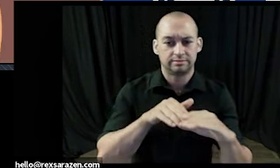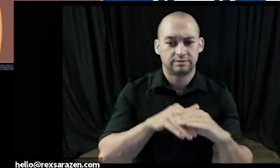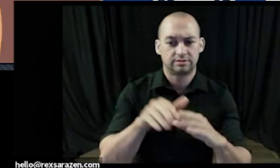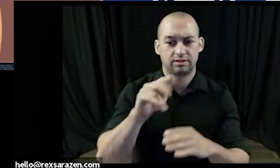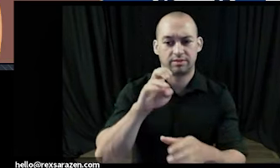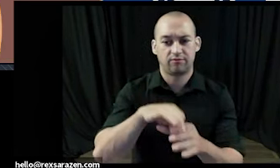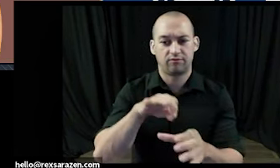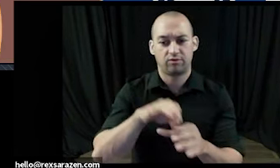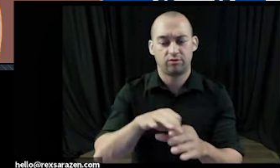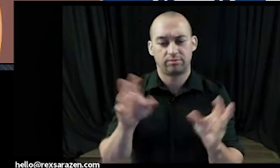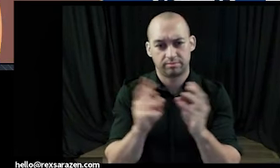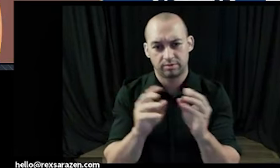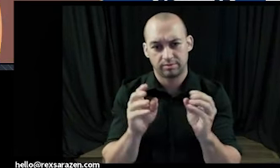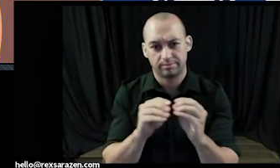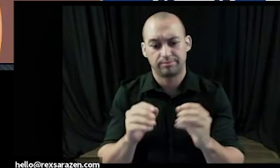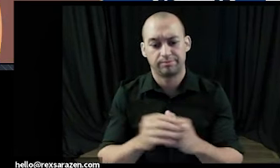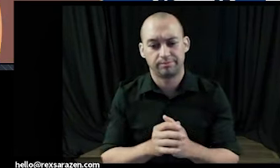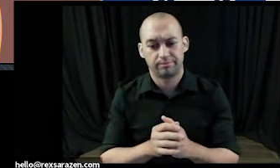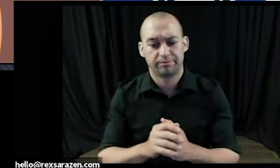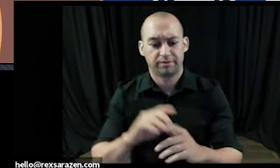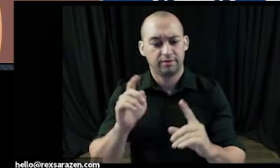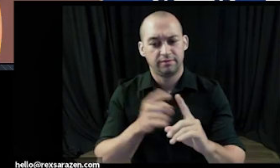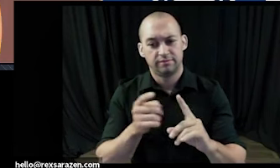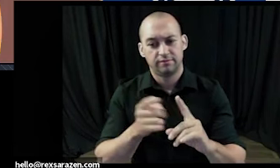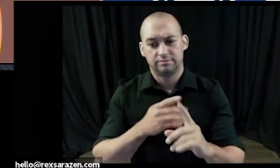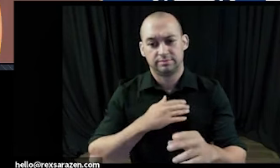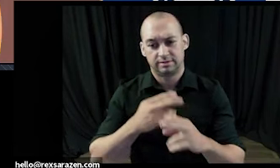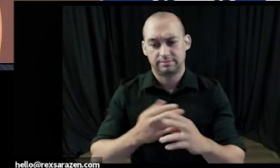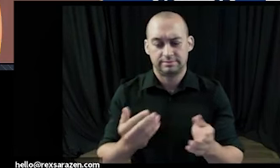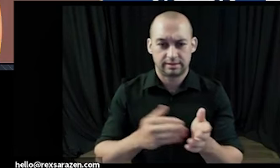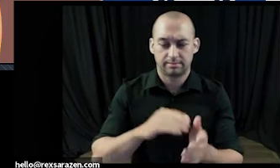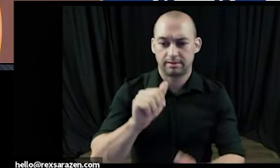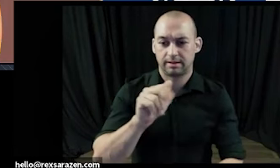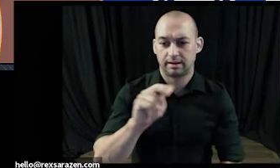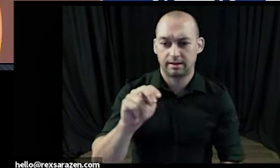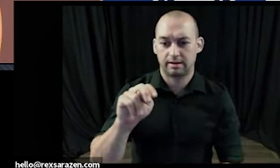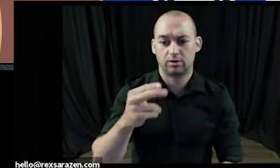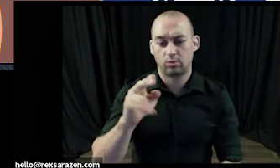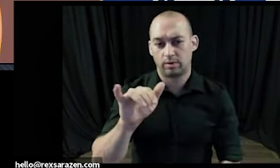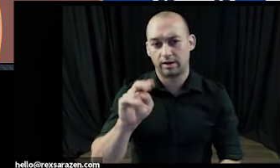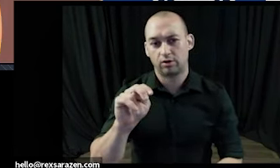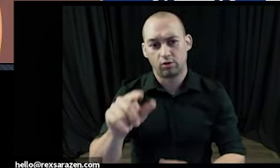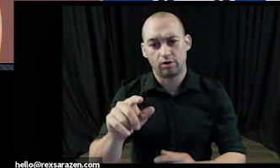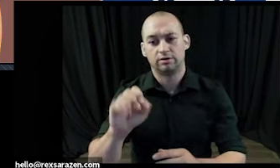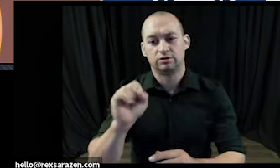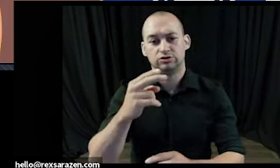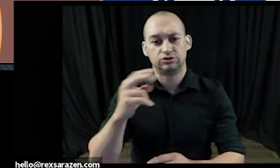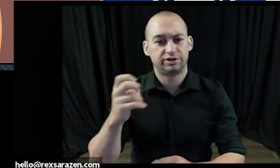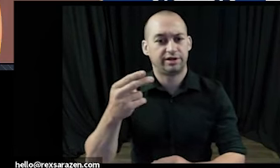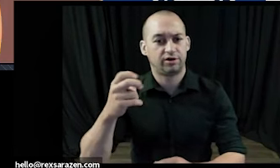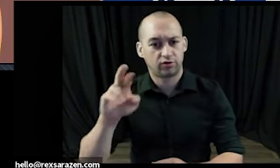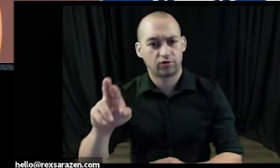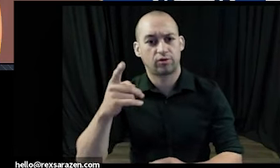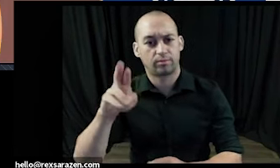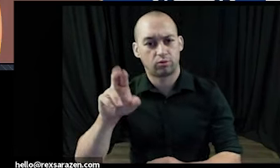event. So first of all, my name again is Anne Y. Kwong, she, her pronouns, and I get the pleasure